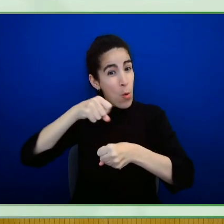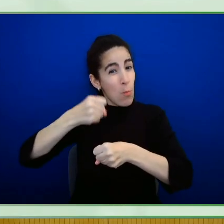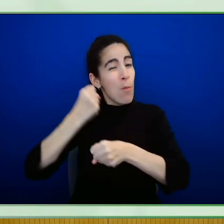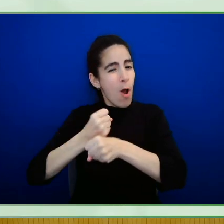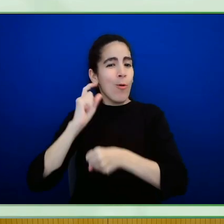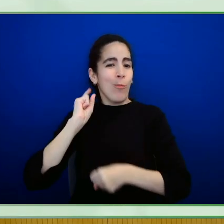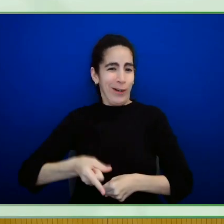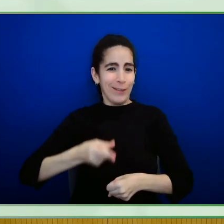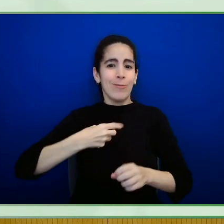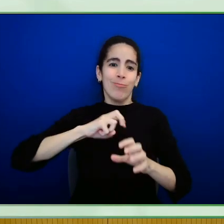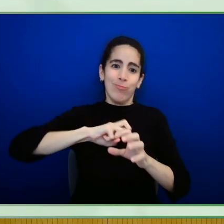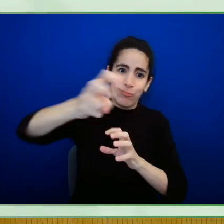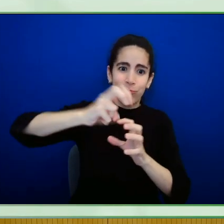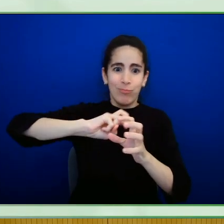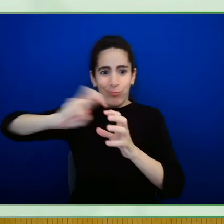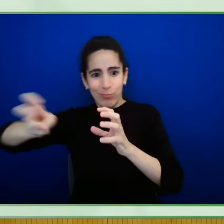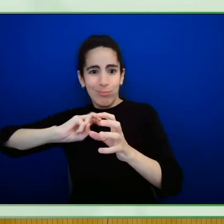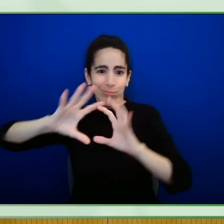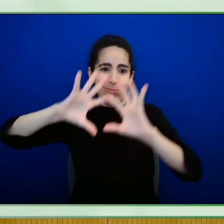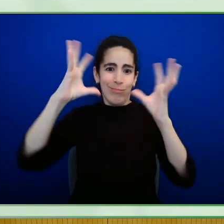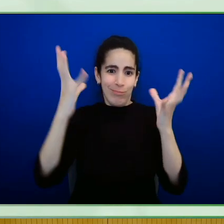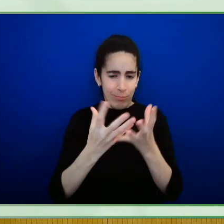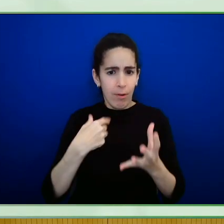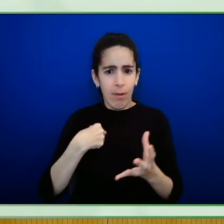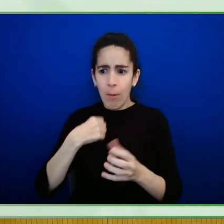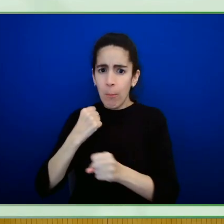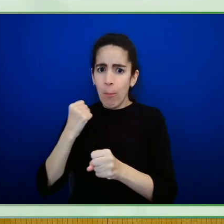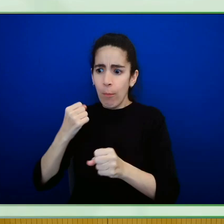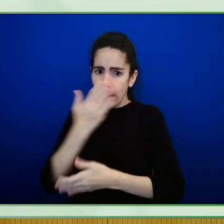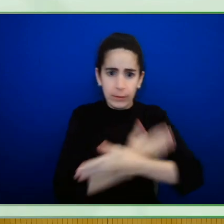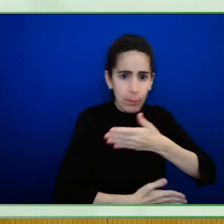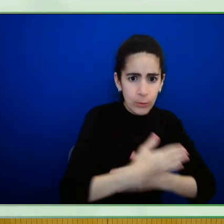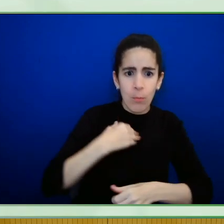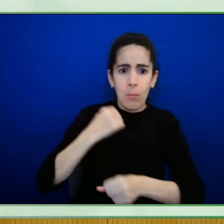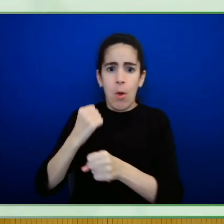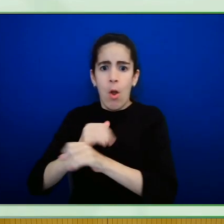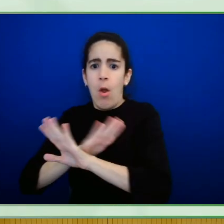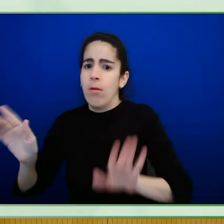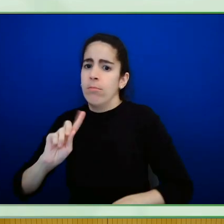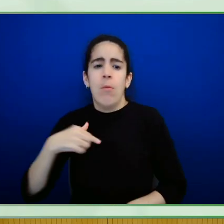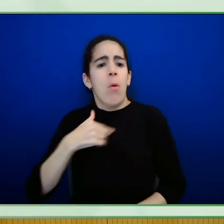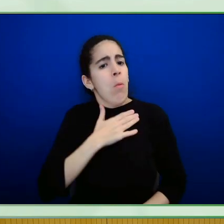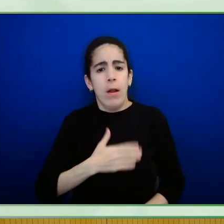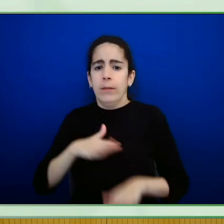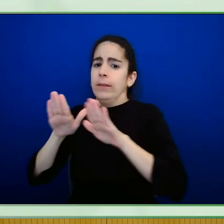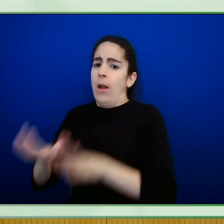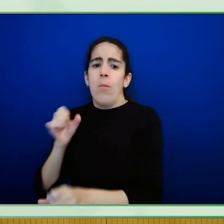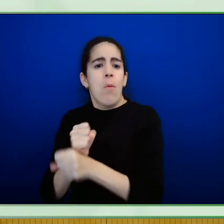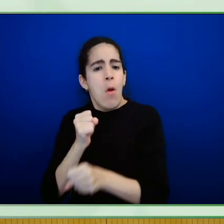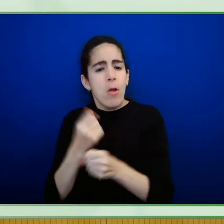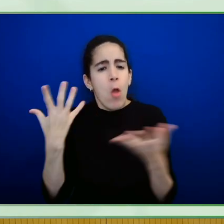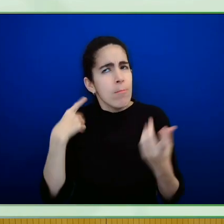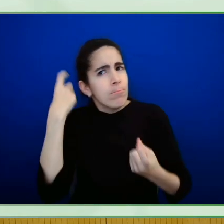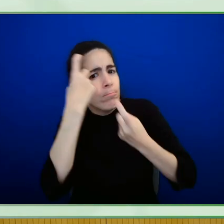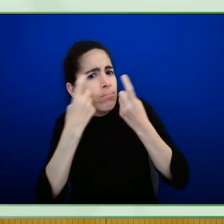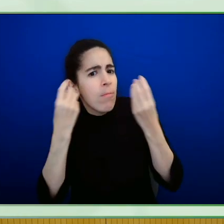a mobility disability. So this made me keenly interested in the design of portable yet